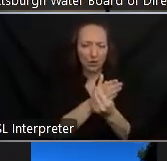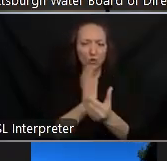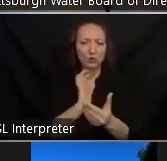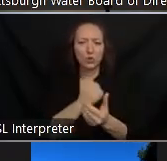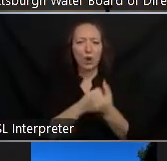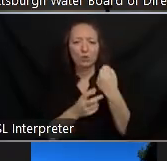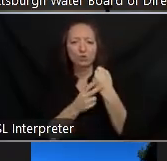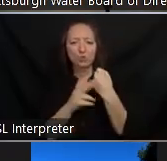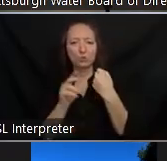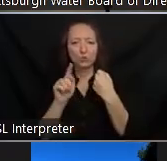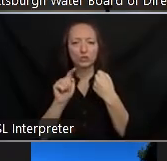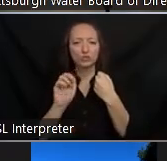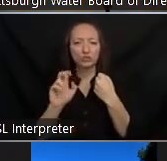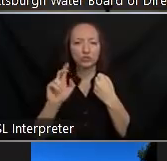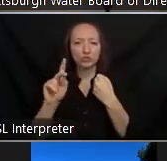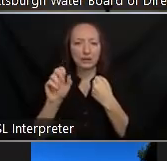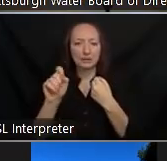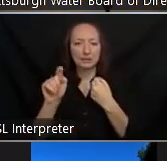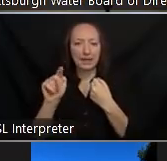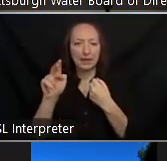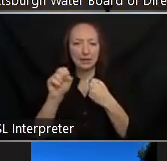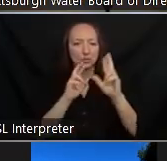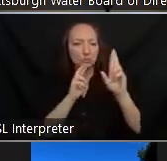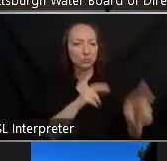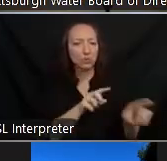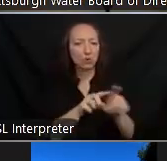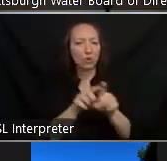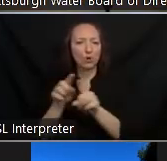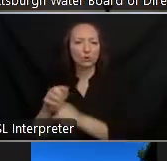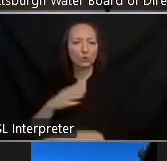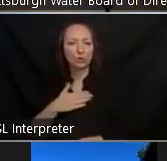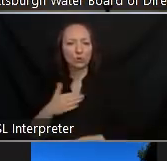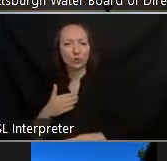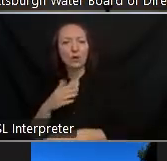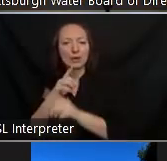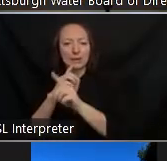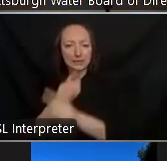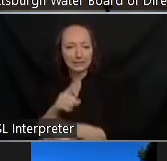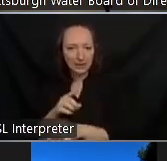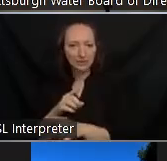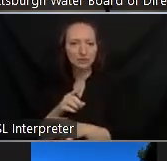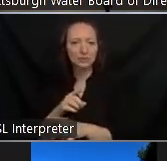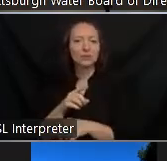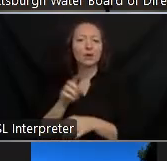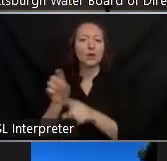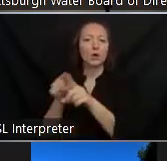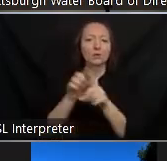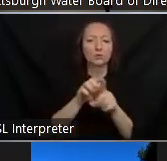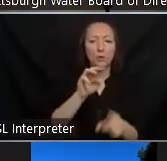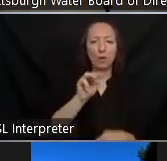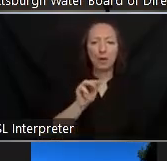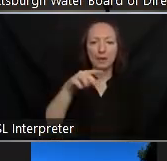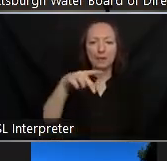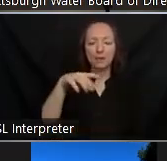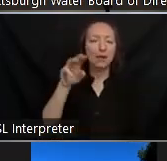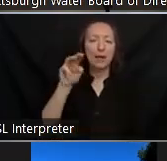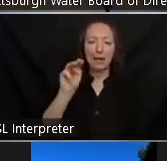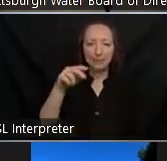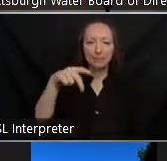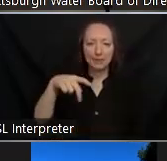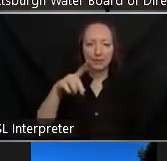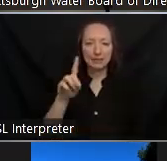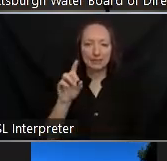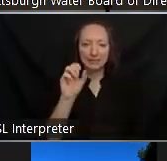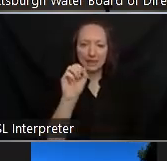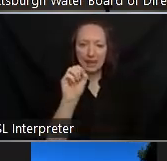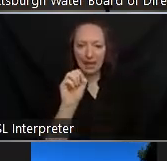our MPDS discharge monitoring report. That's for stormwater discharge associated with our with our water treatment